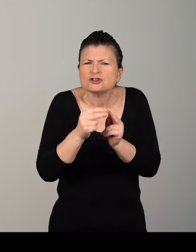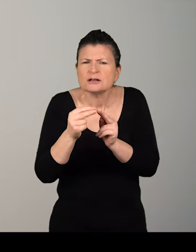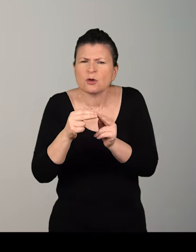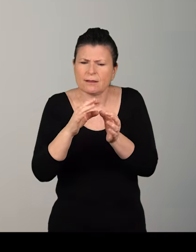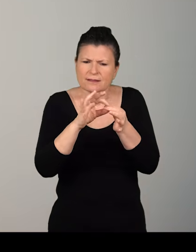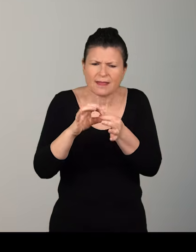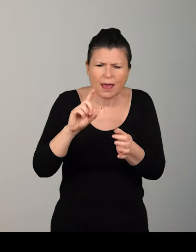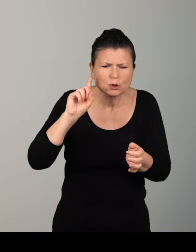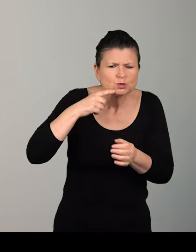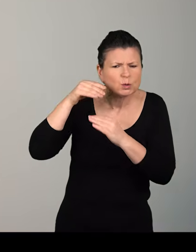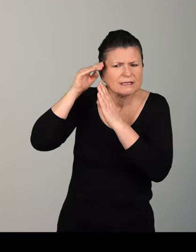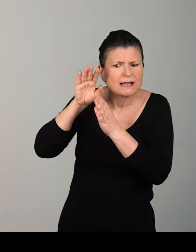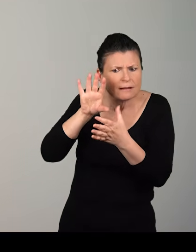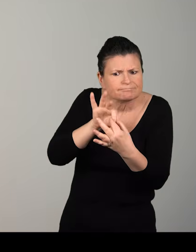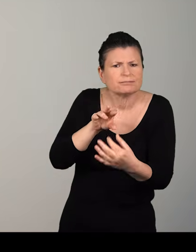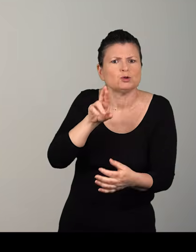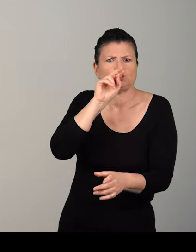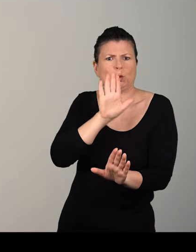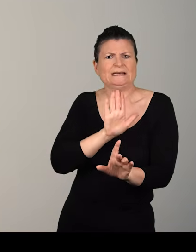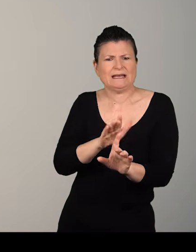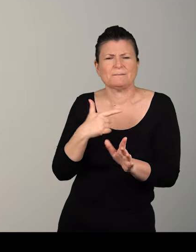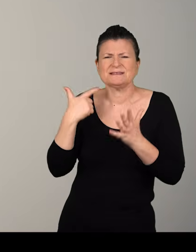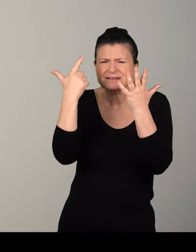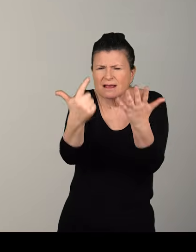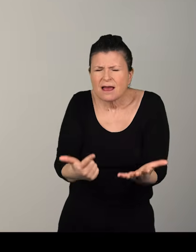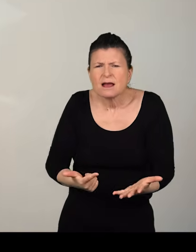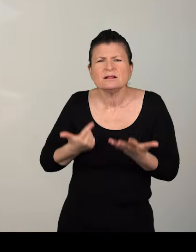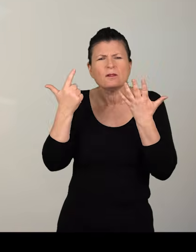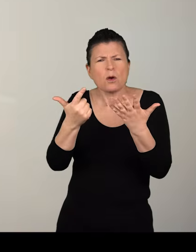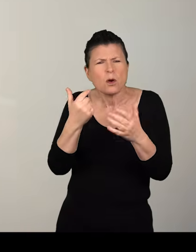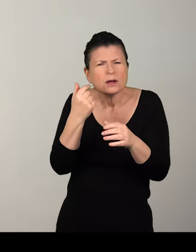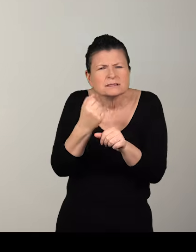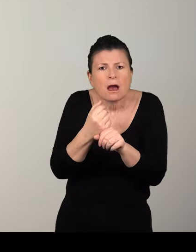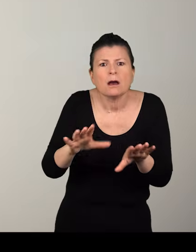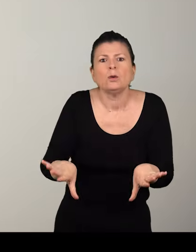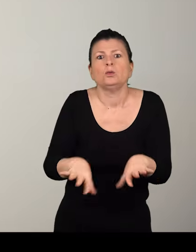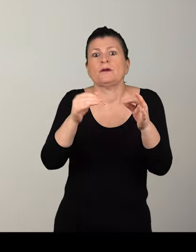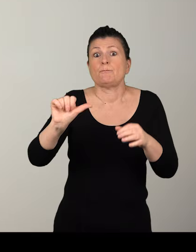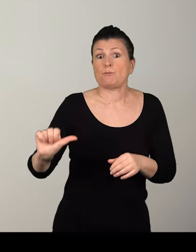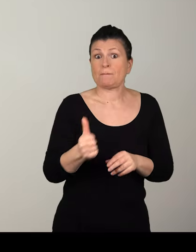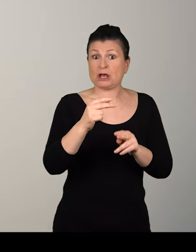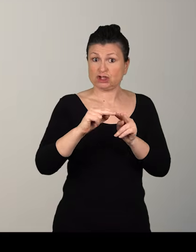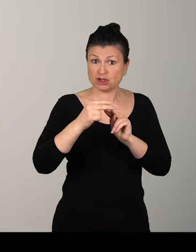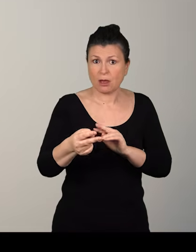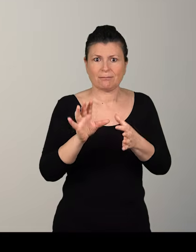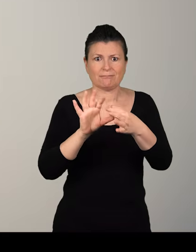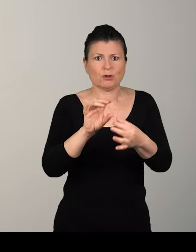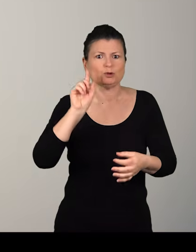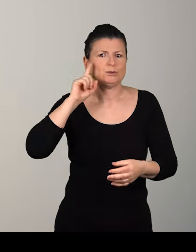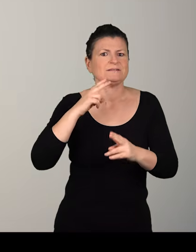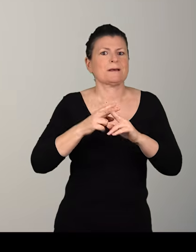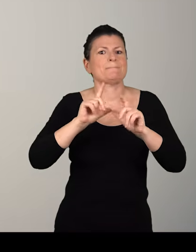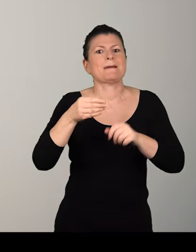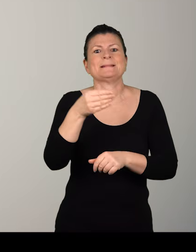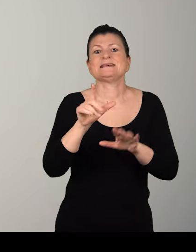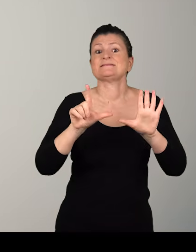involved in deafness in the mouse. It took 7 years to the point where we identified the first gene involved in deafness,